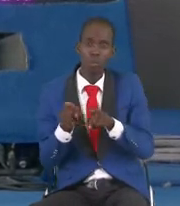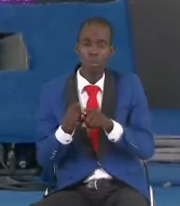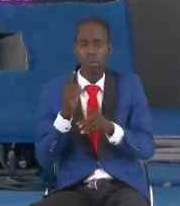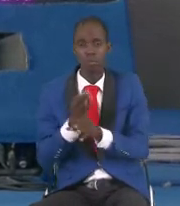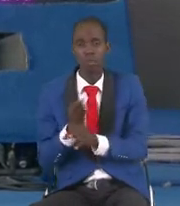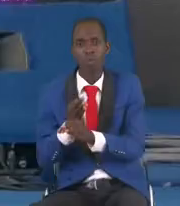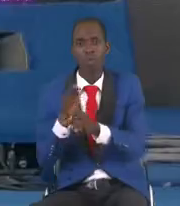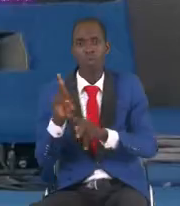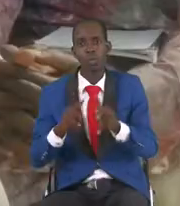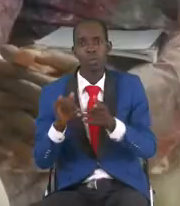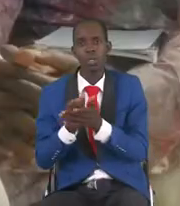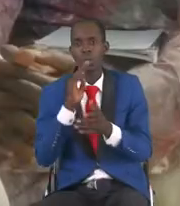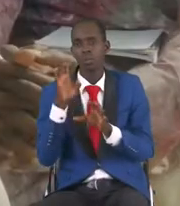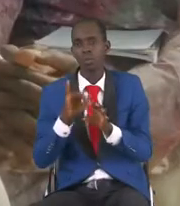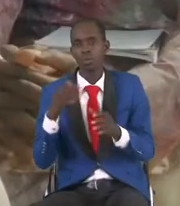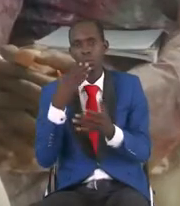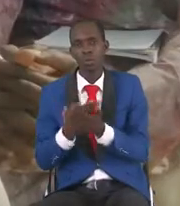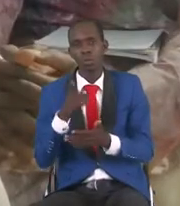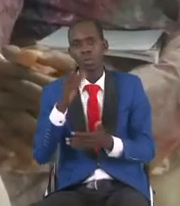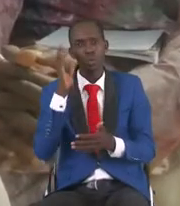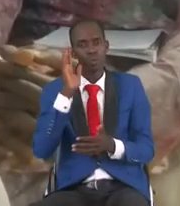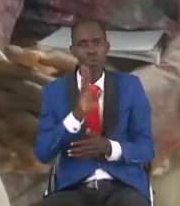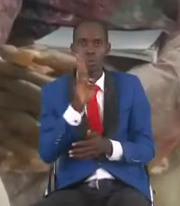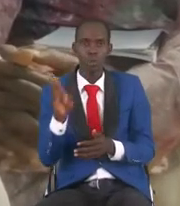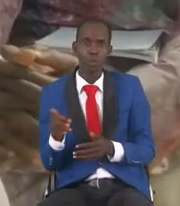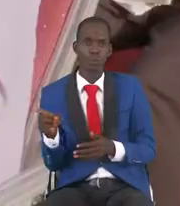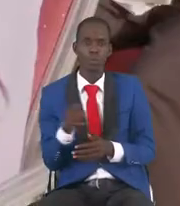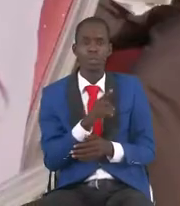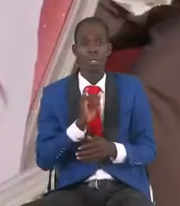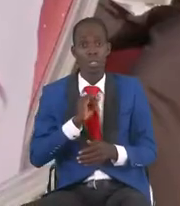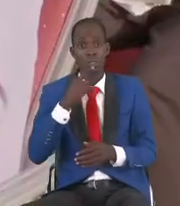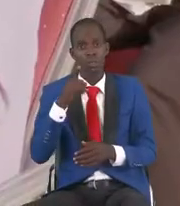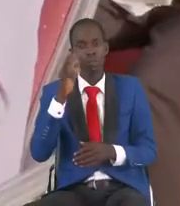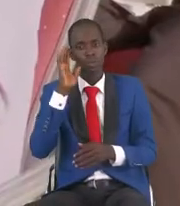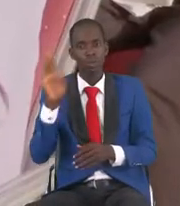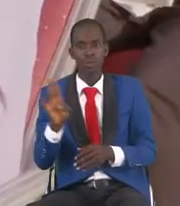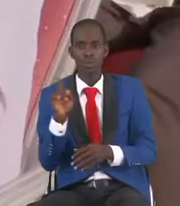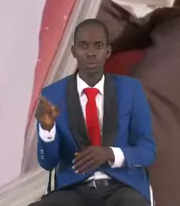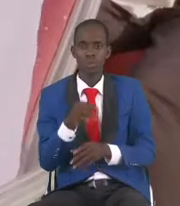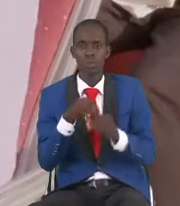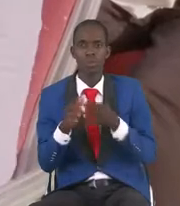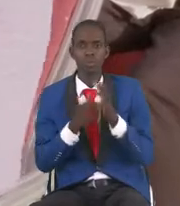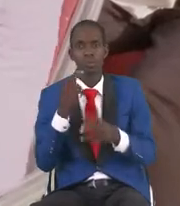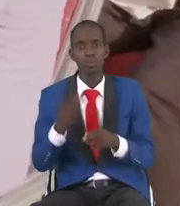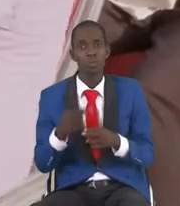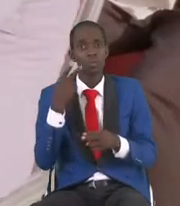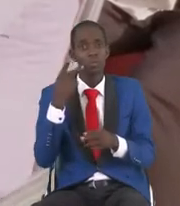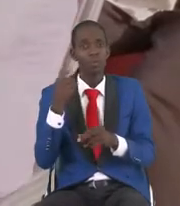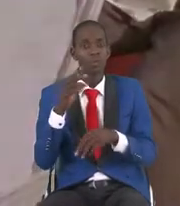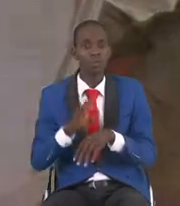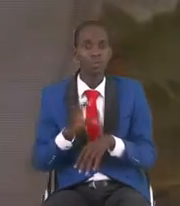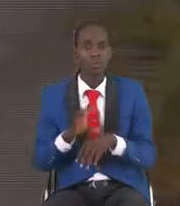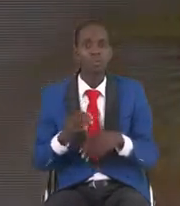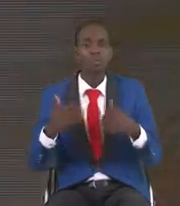You will use them. I said you will use them. You know, the church has been